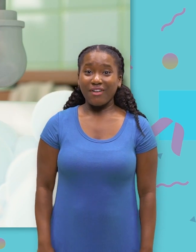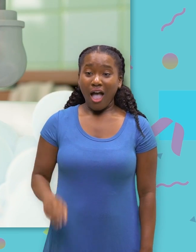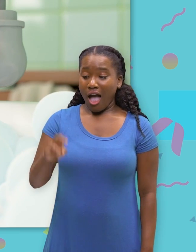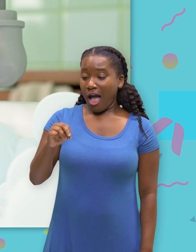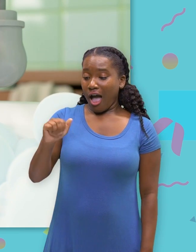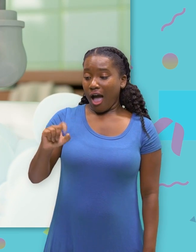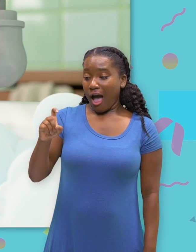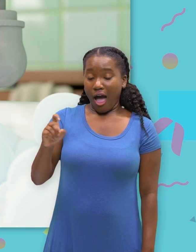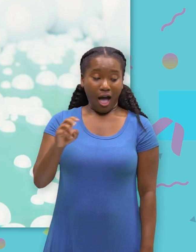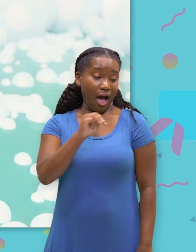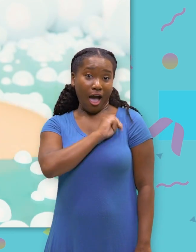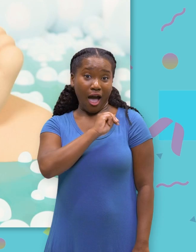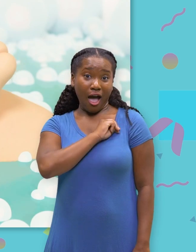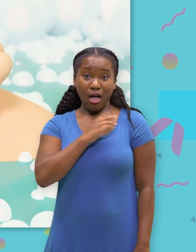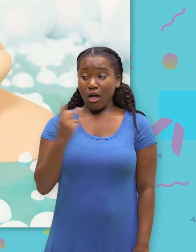Max, let's wash